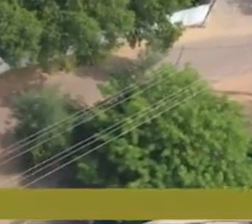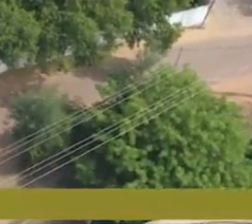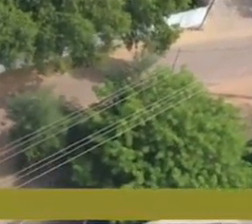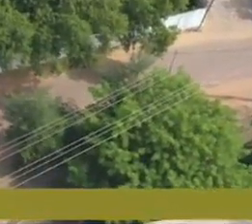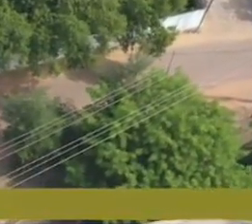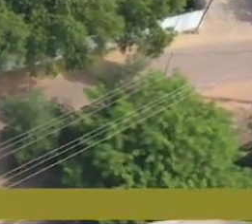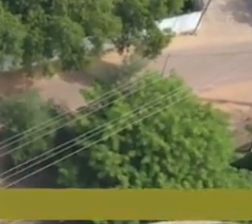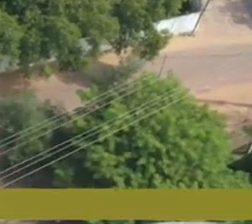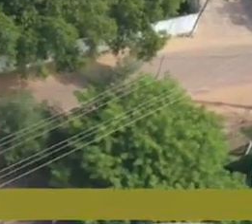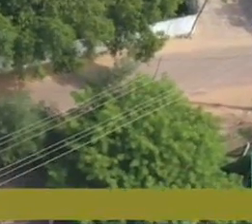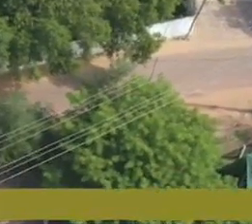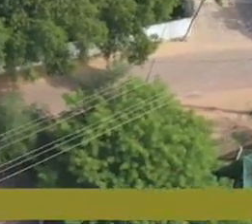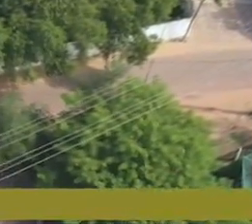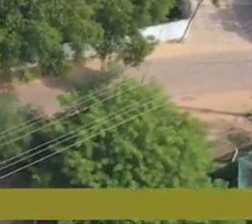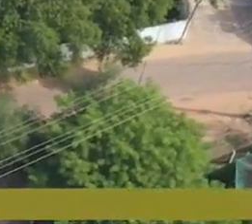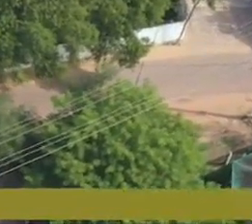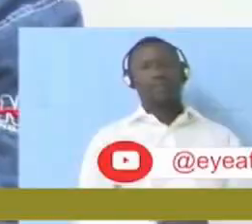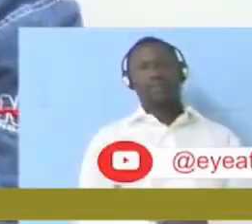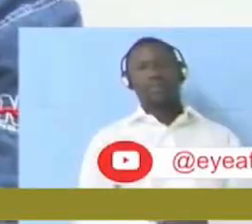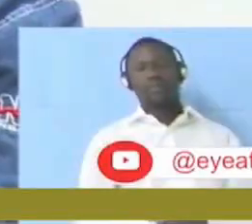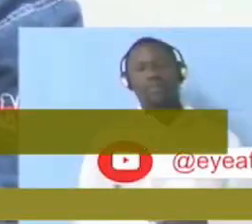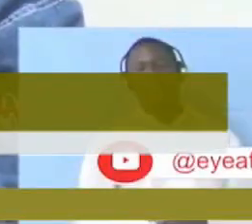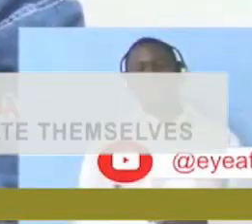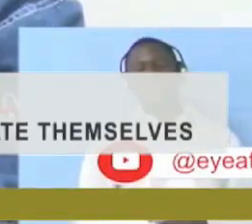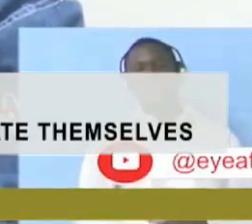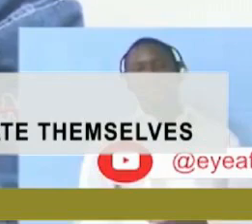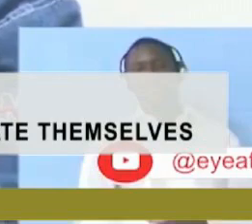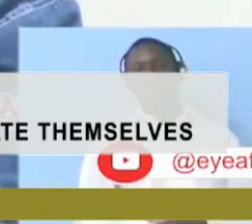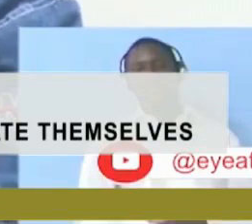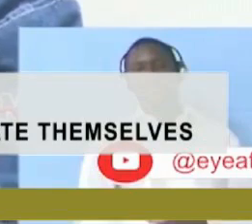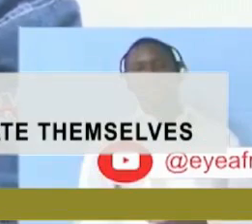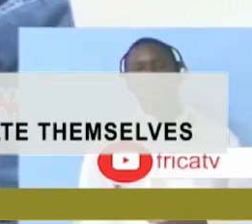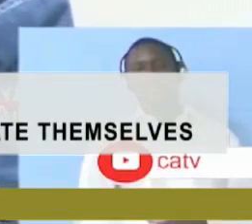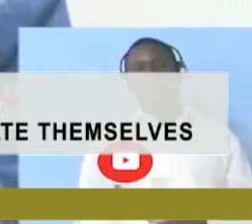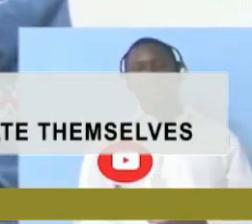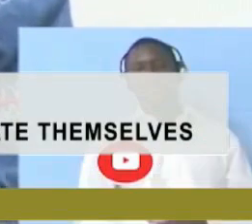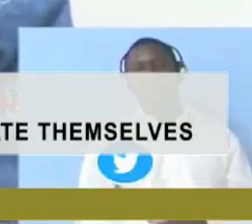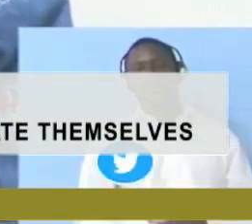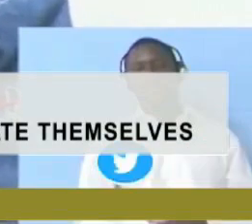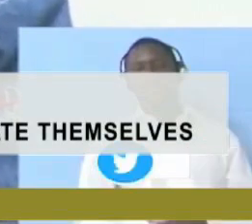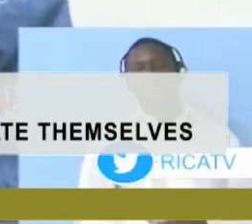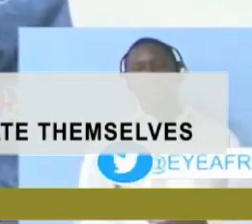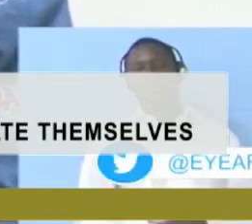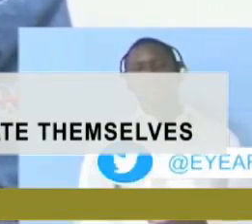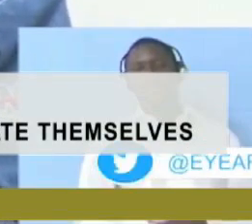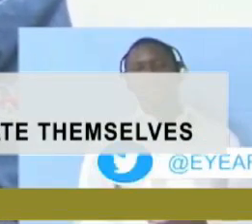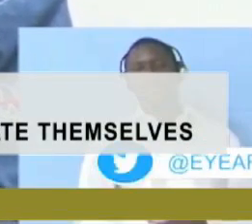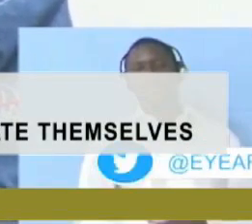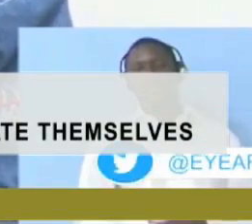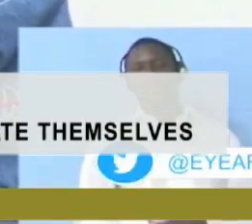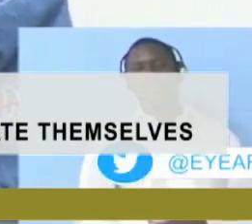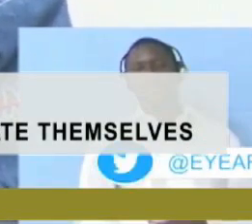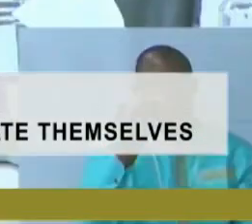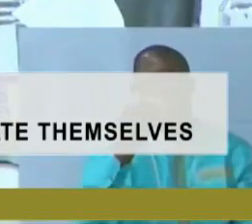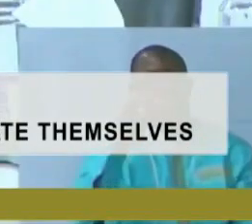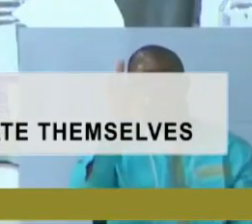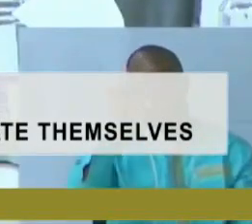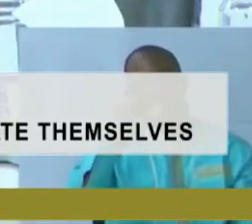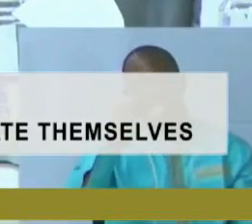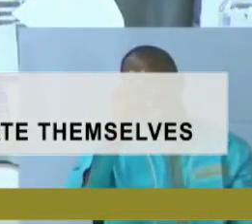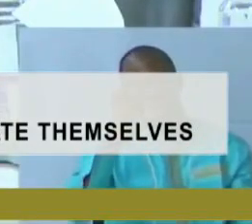country during his dictatorship. The agents, who were mostly feared due to their proclaimed special operations, were for